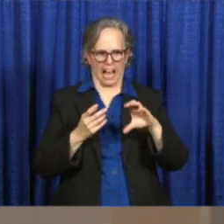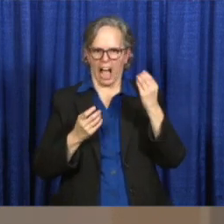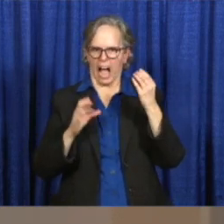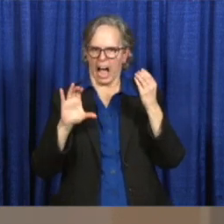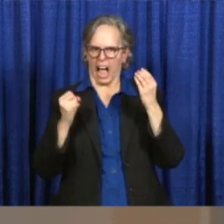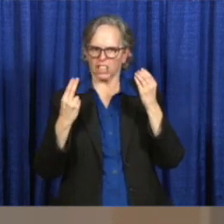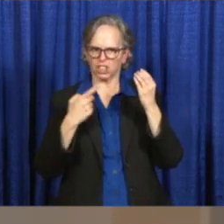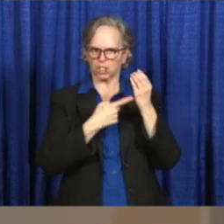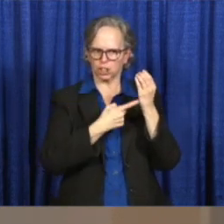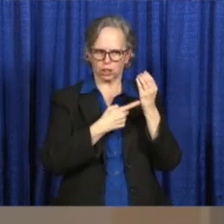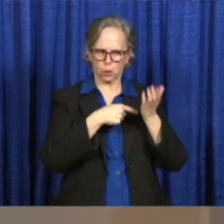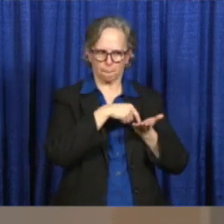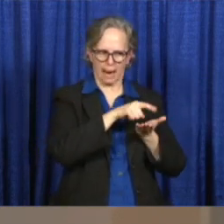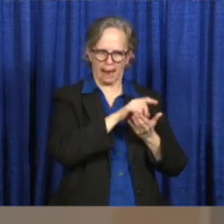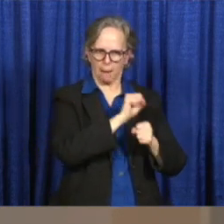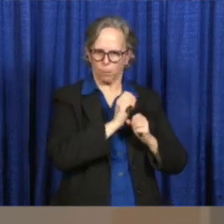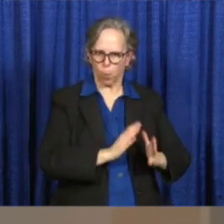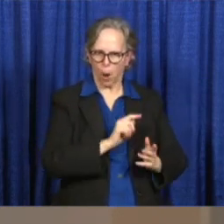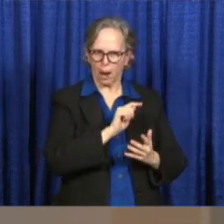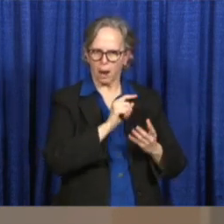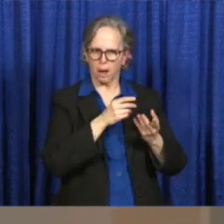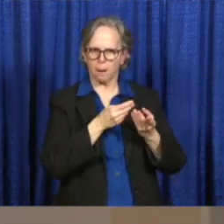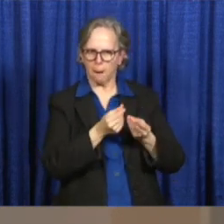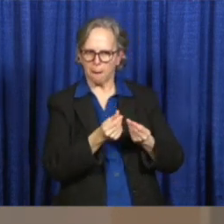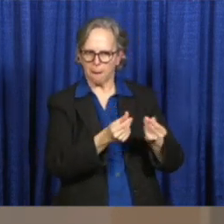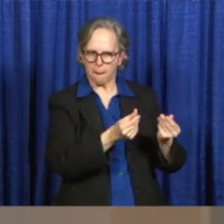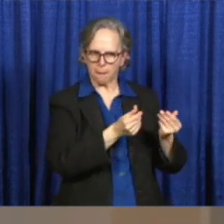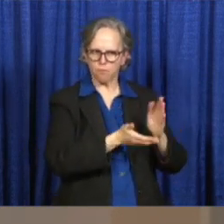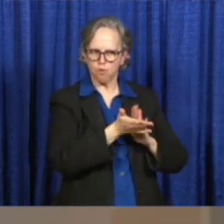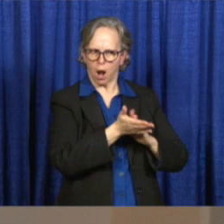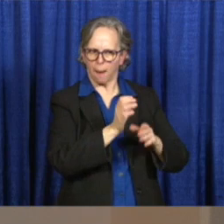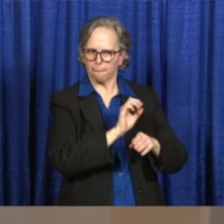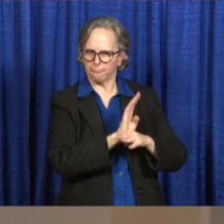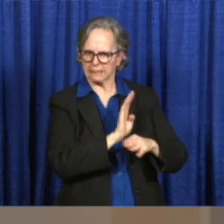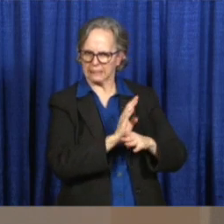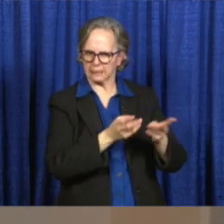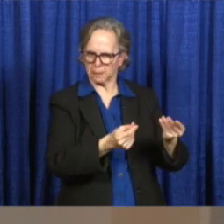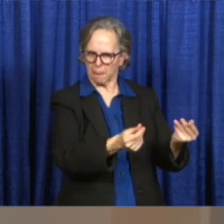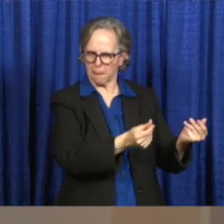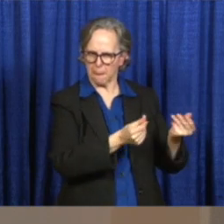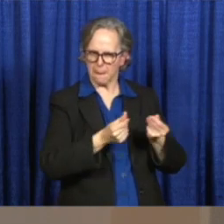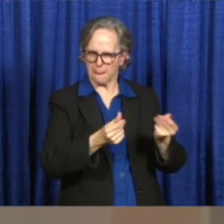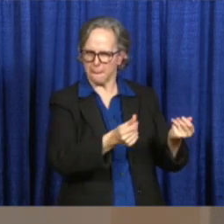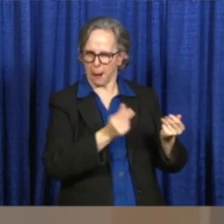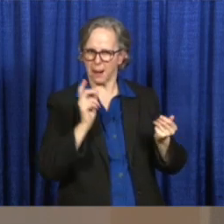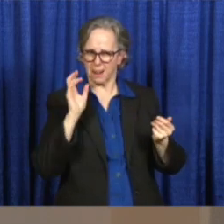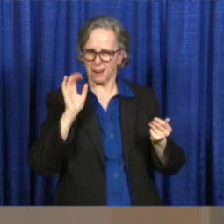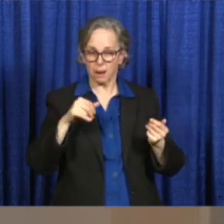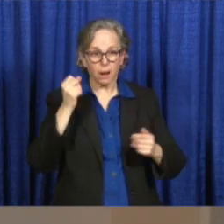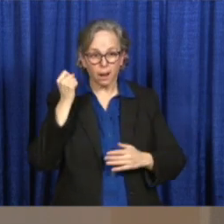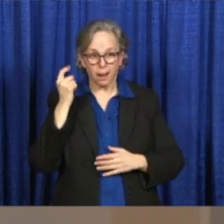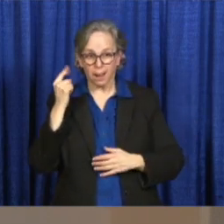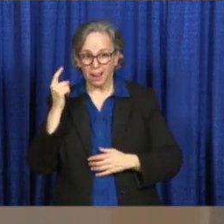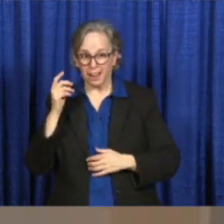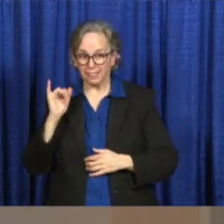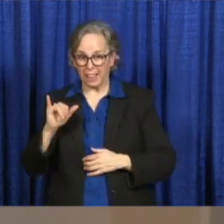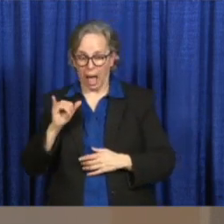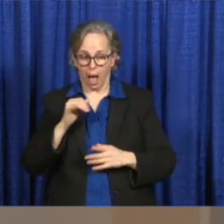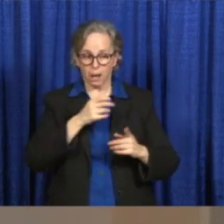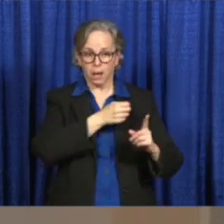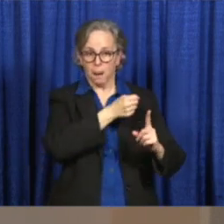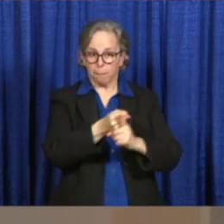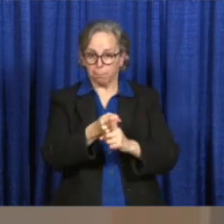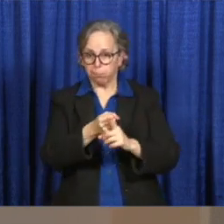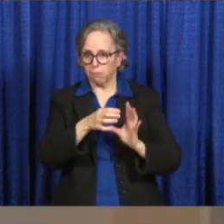to restart when they have the opportunity, and it doesn't create that daisy chain effect where we don't want people to get evicted, but